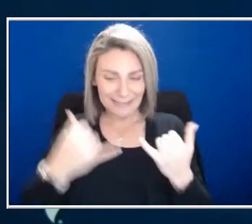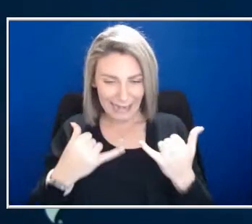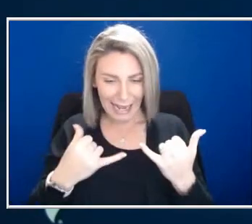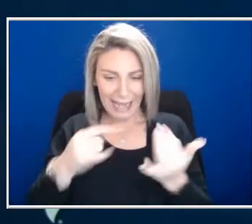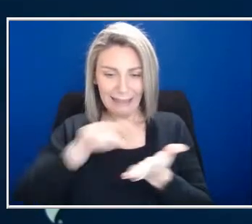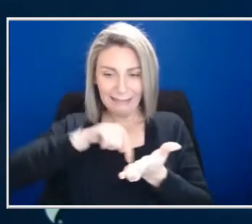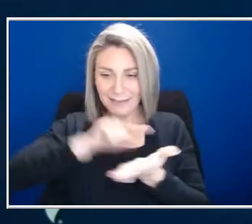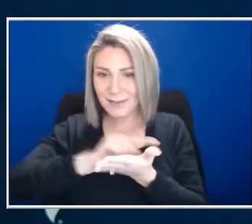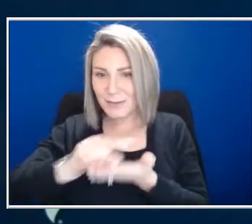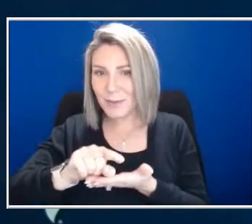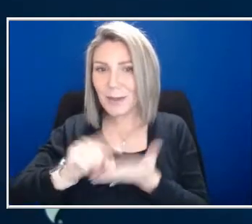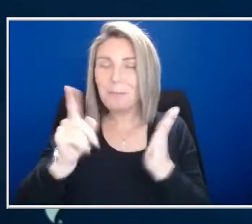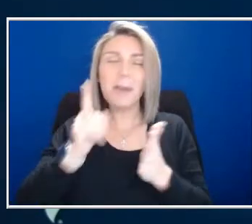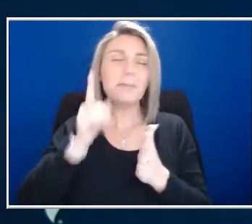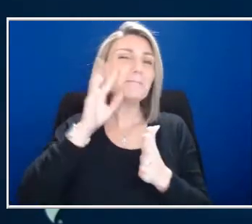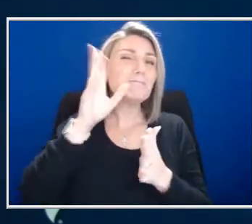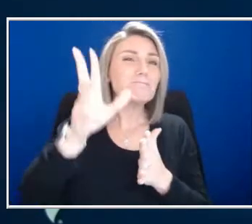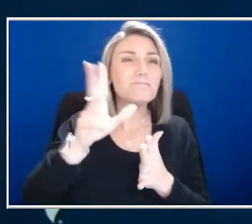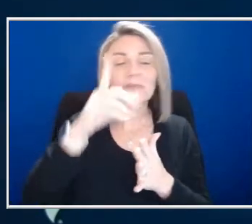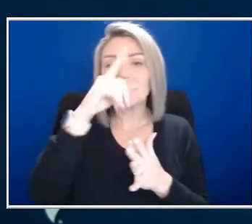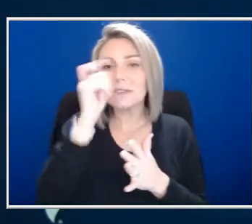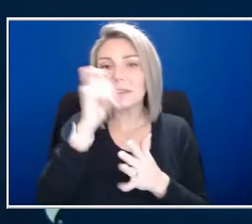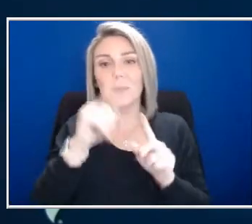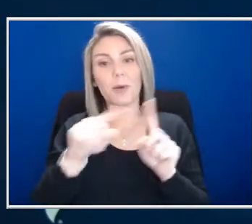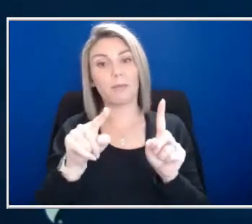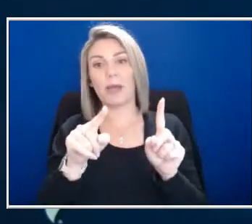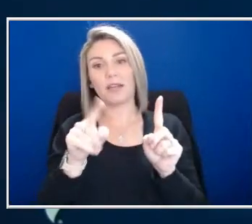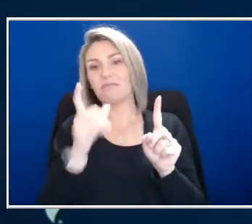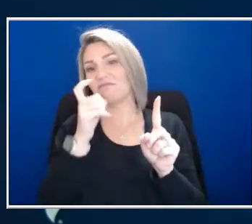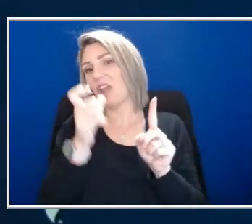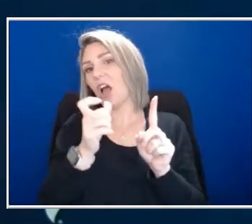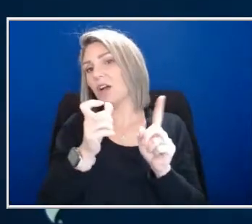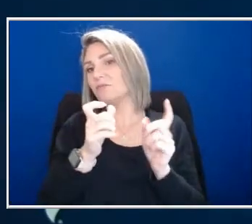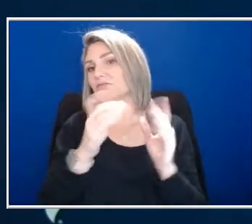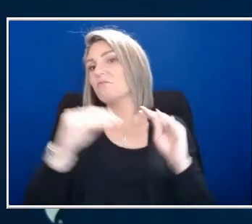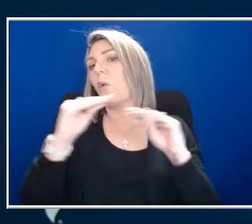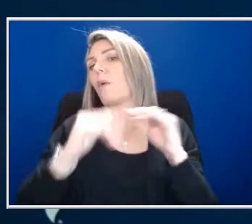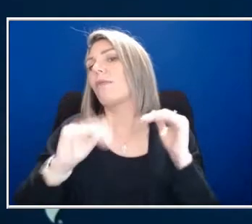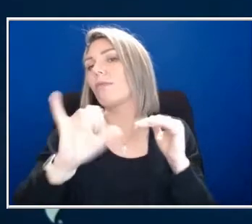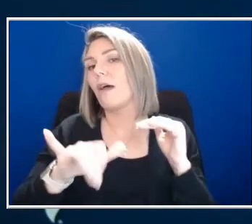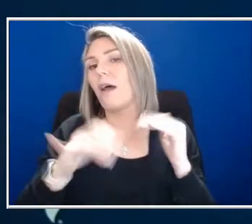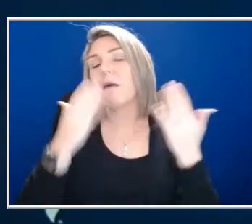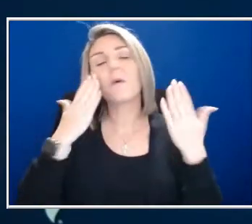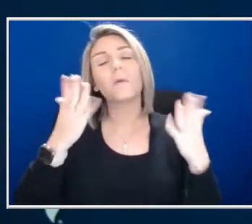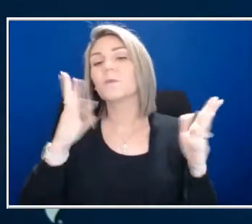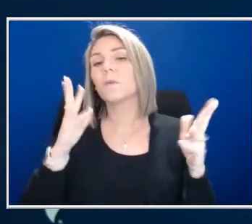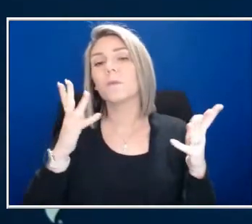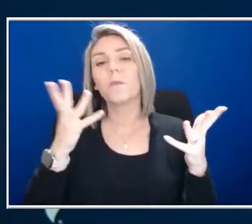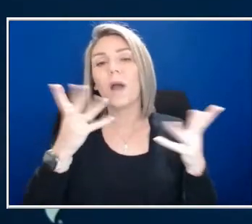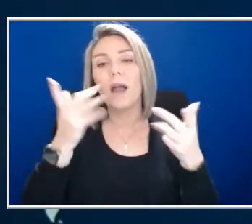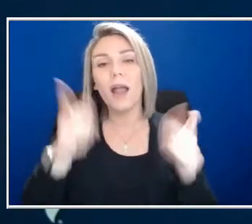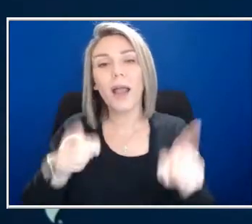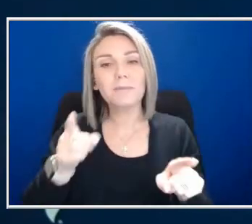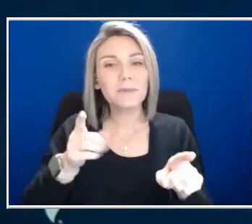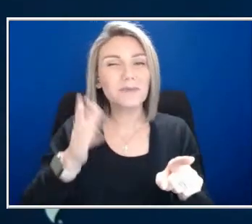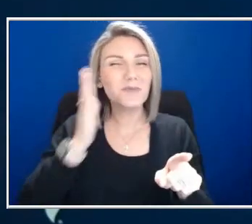summer. But really, I don't look much past that. I don't know what's going to happen then. But that's okay,